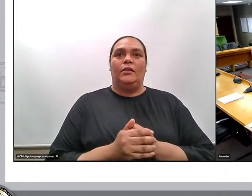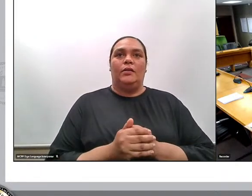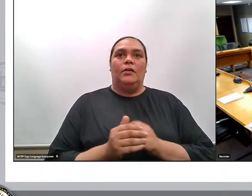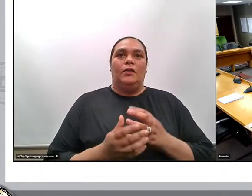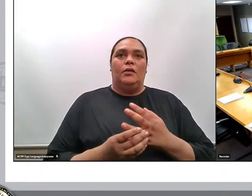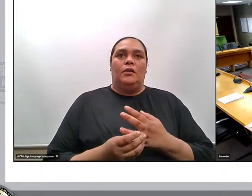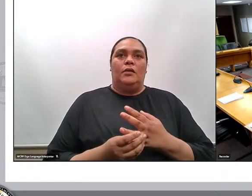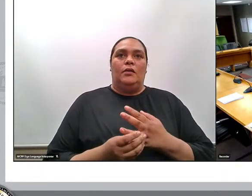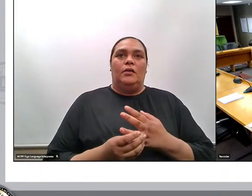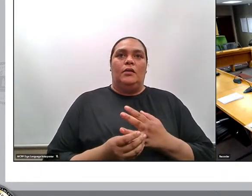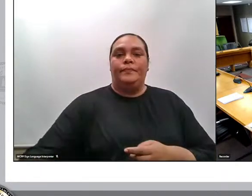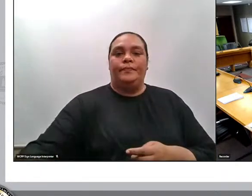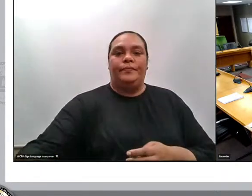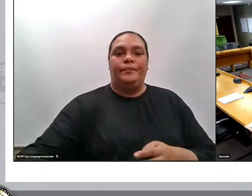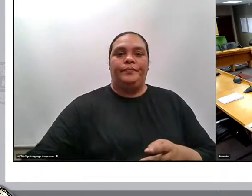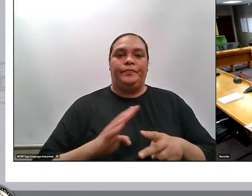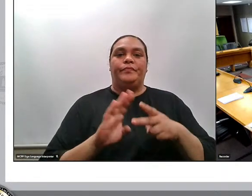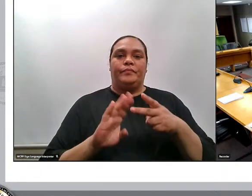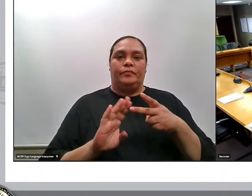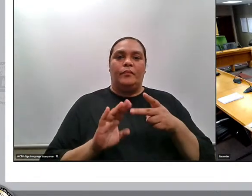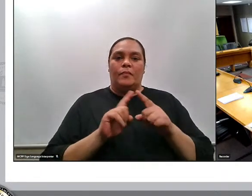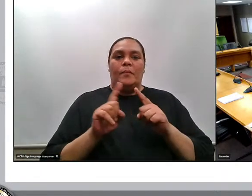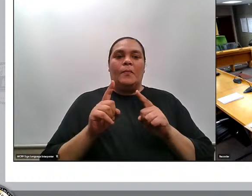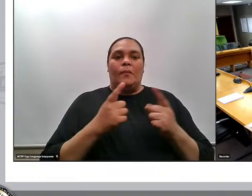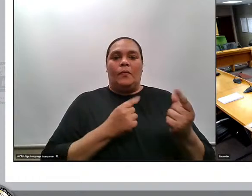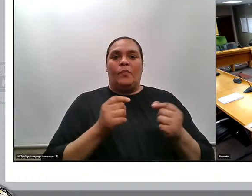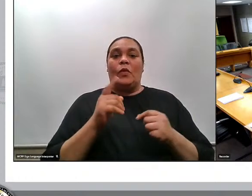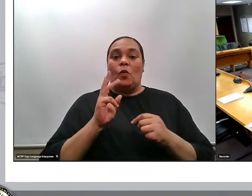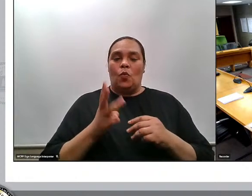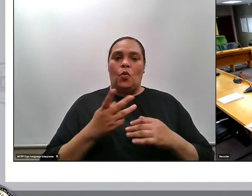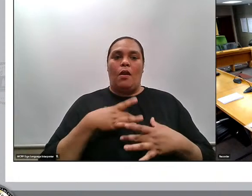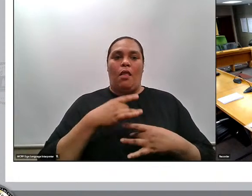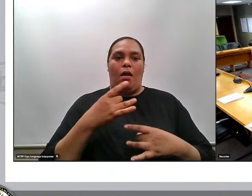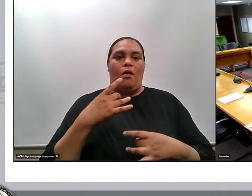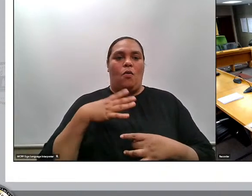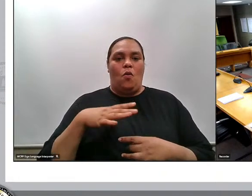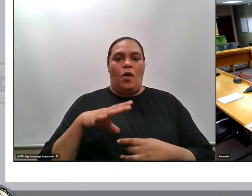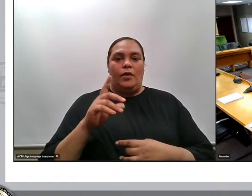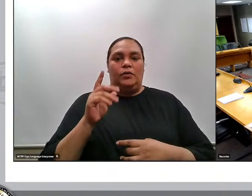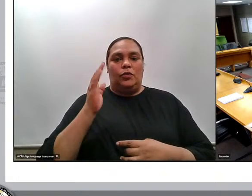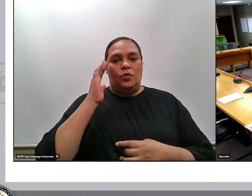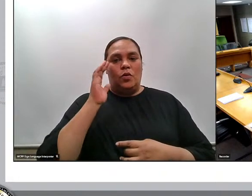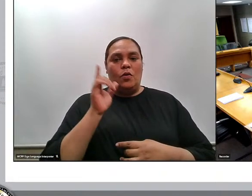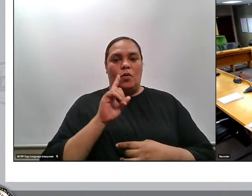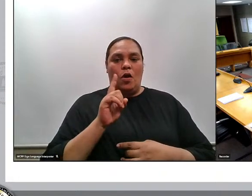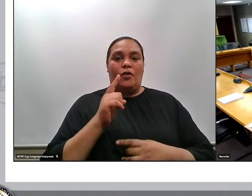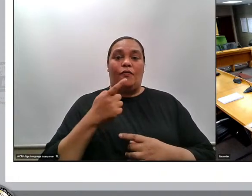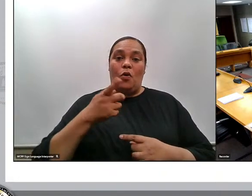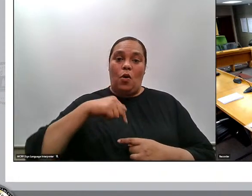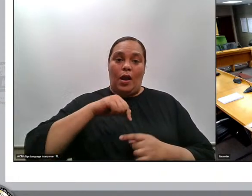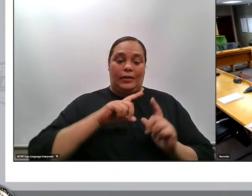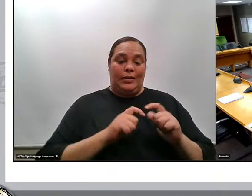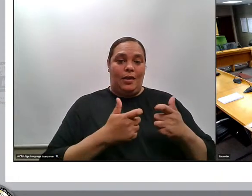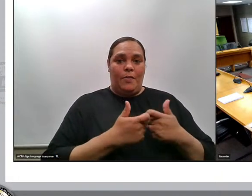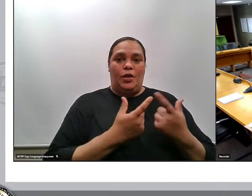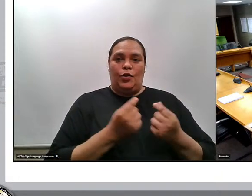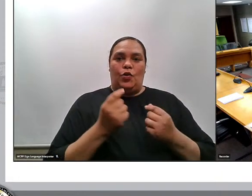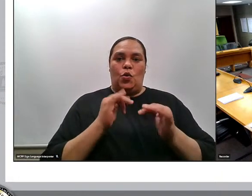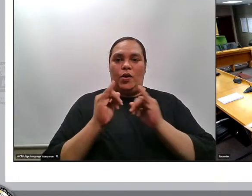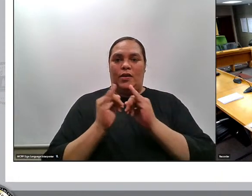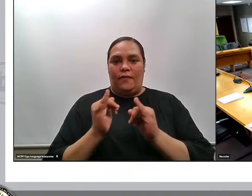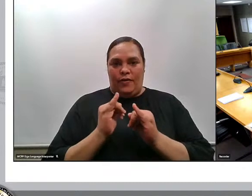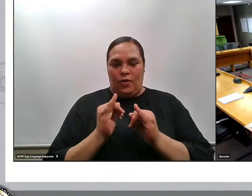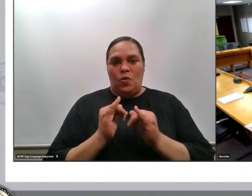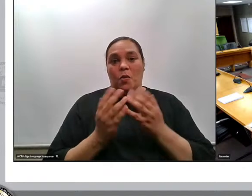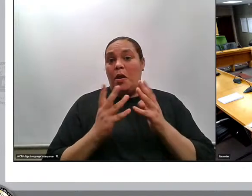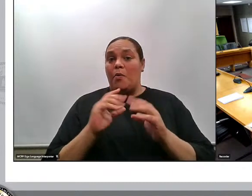some risks. The second thing is I would eventually like to, for us as a committee, to interview,